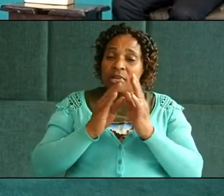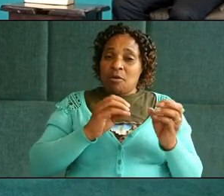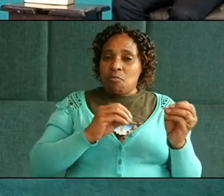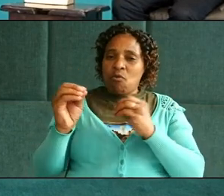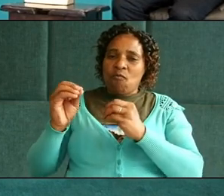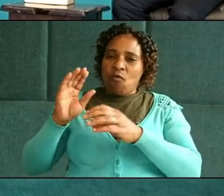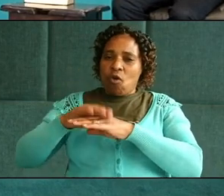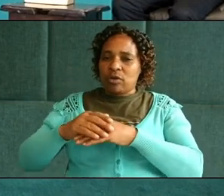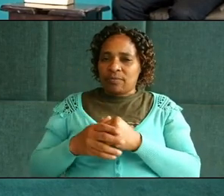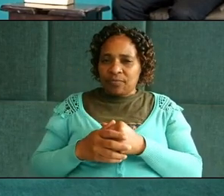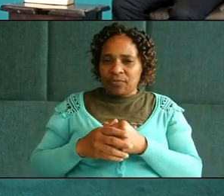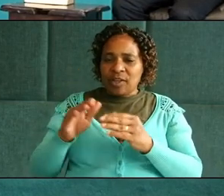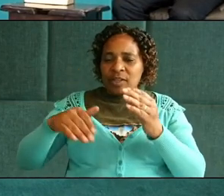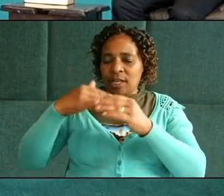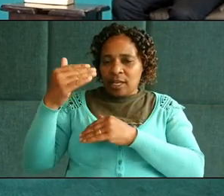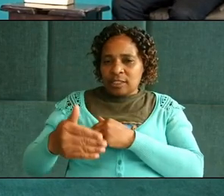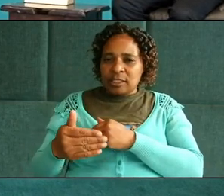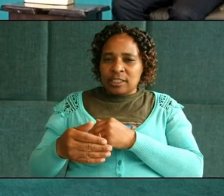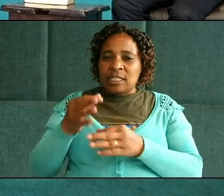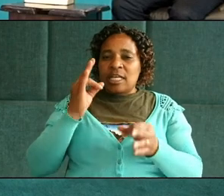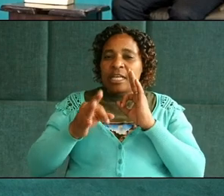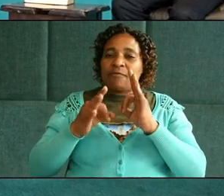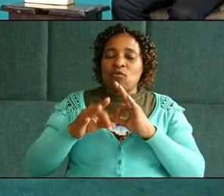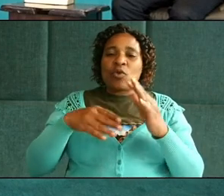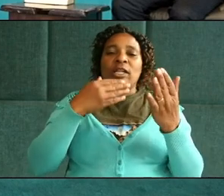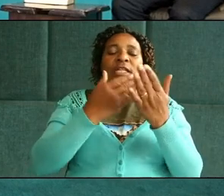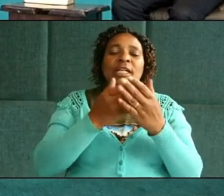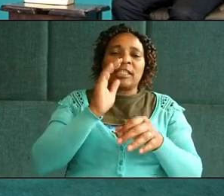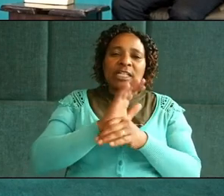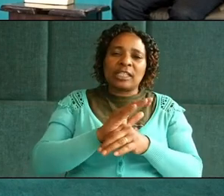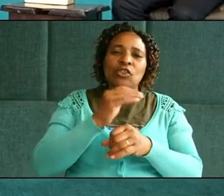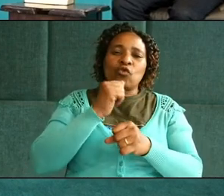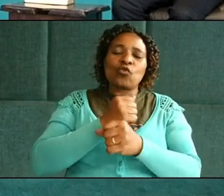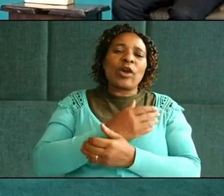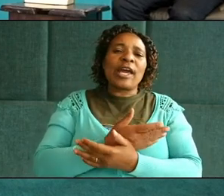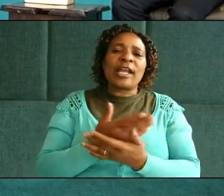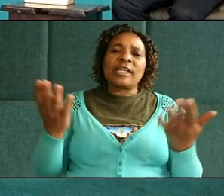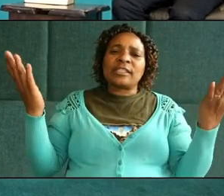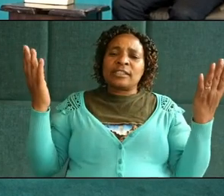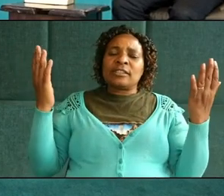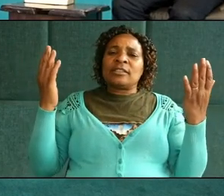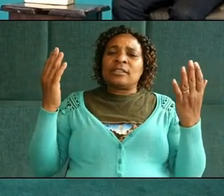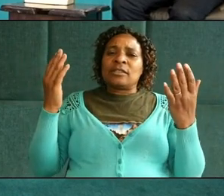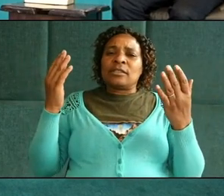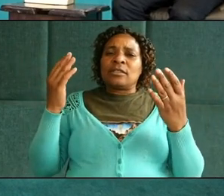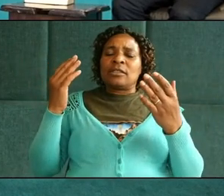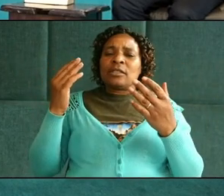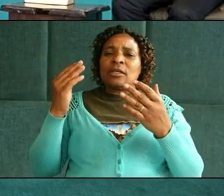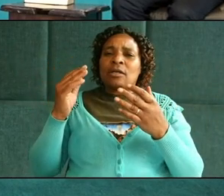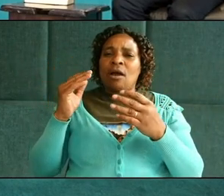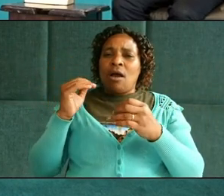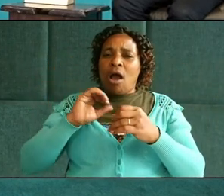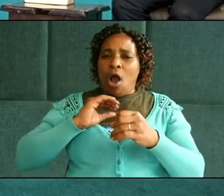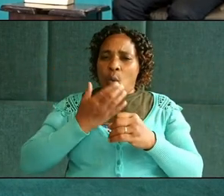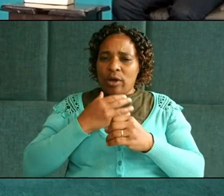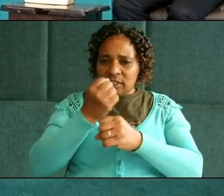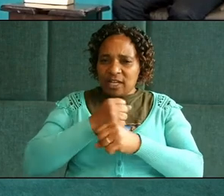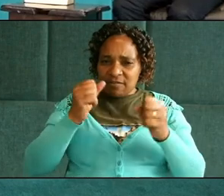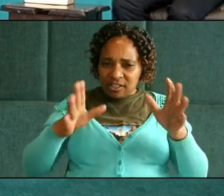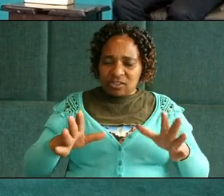The next one is, if we attend church and don't do anything too sinful, our salvation is